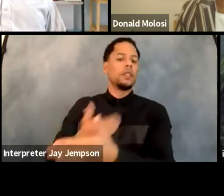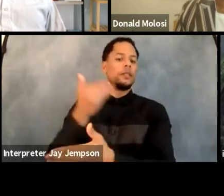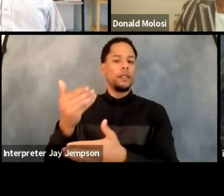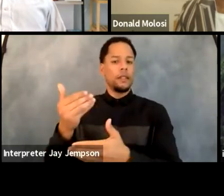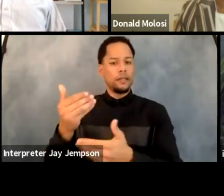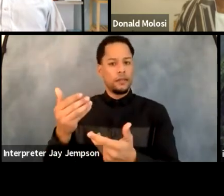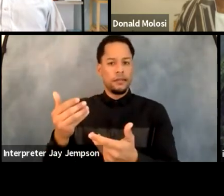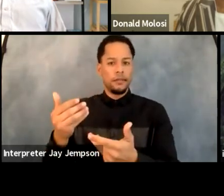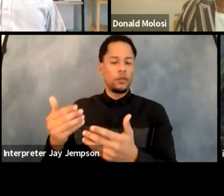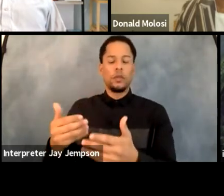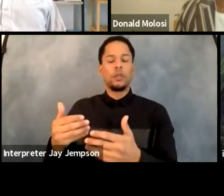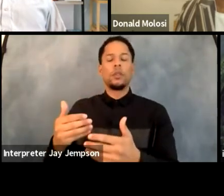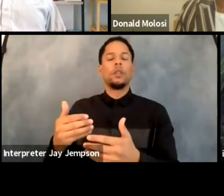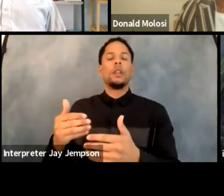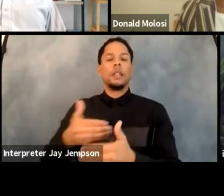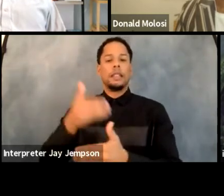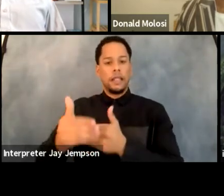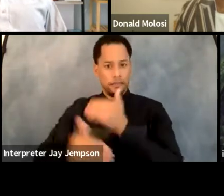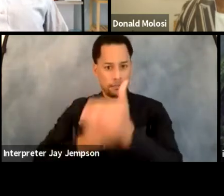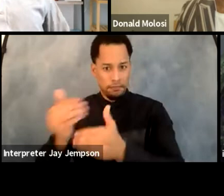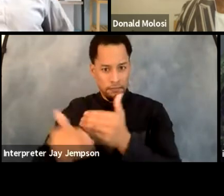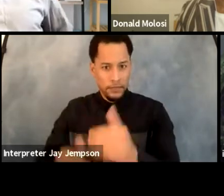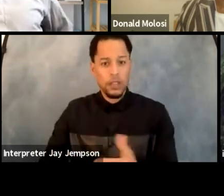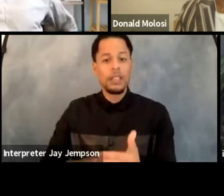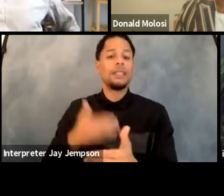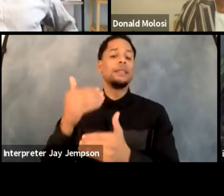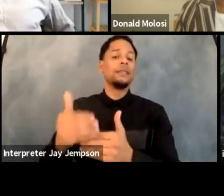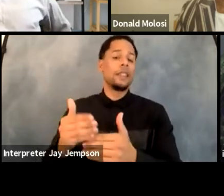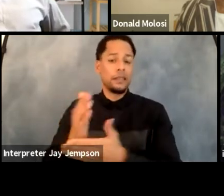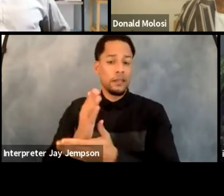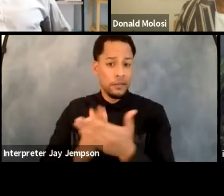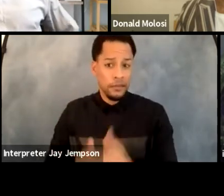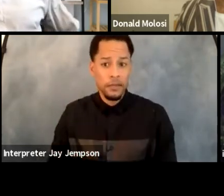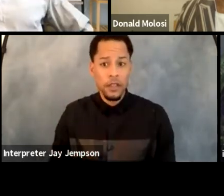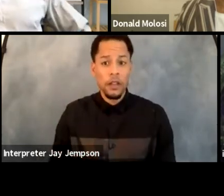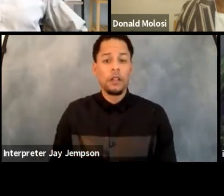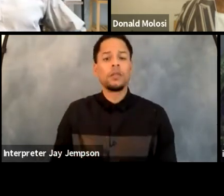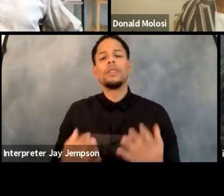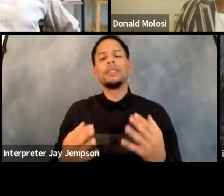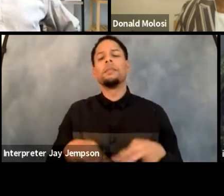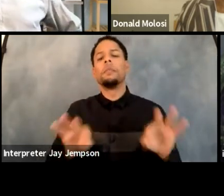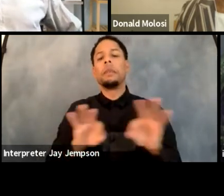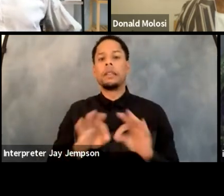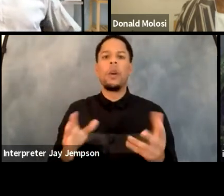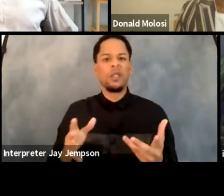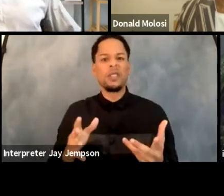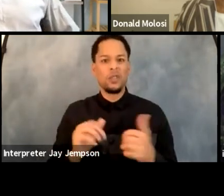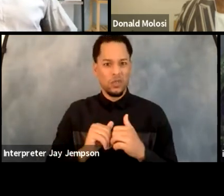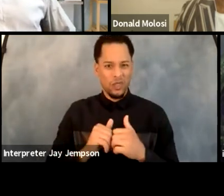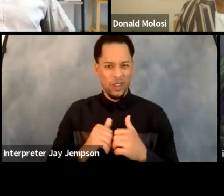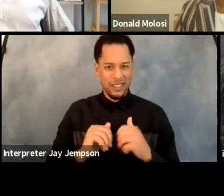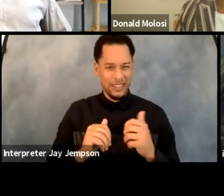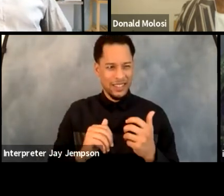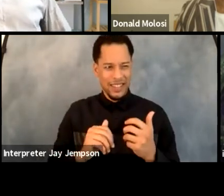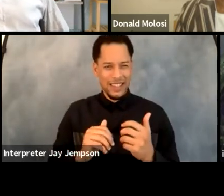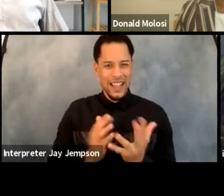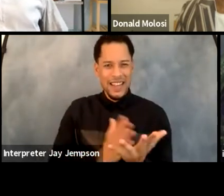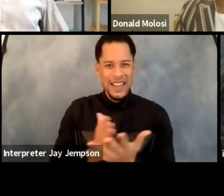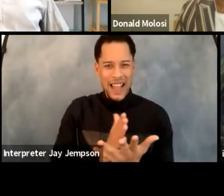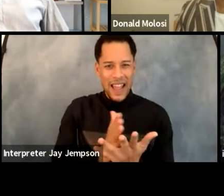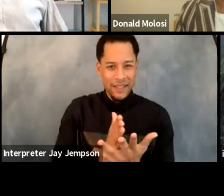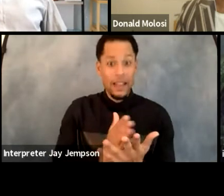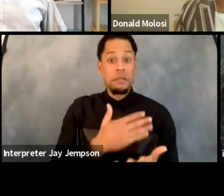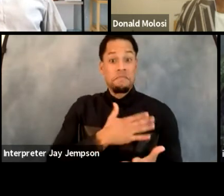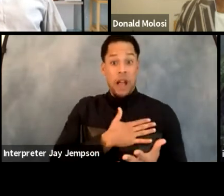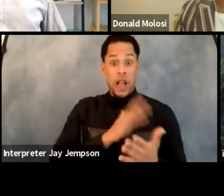that fluidity of moving in and out, of staying in my lane, but also going in and putting in my two cents